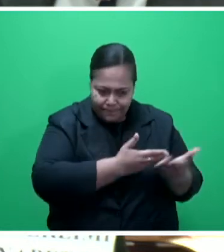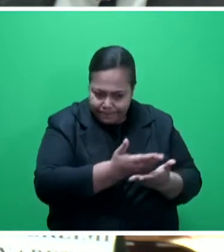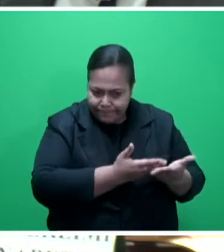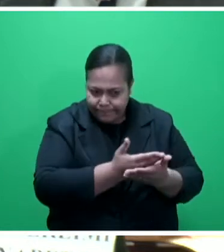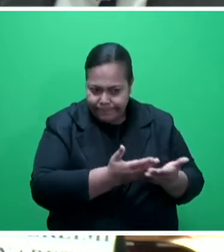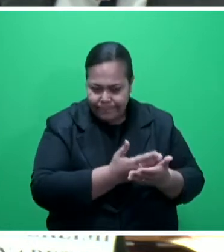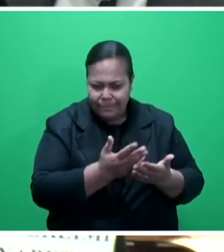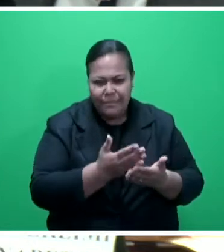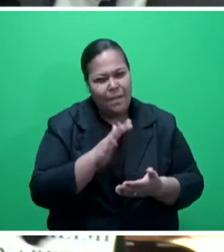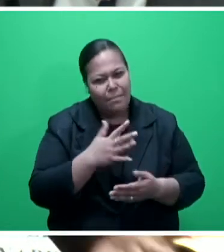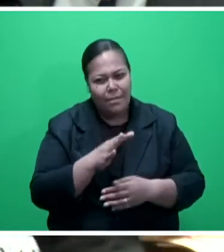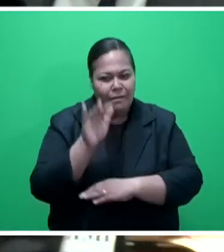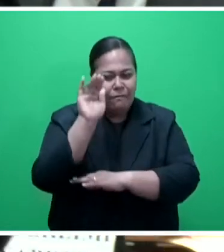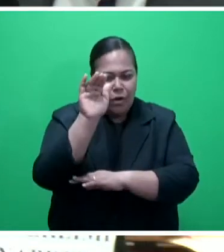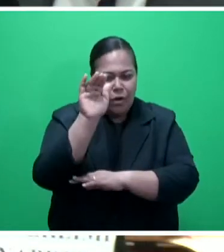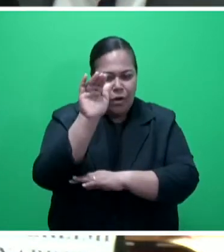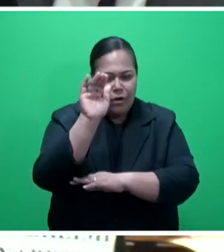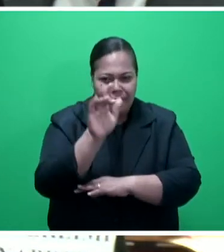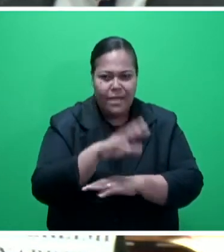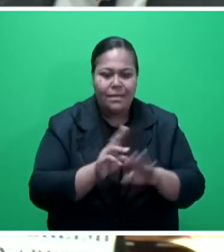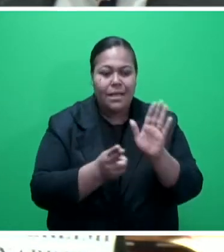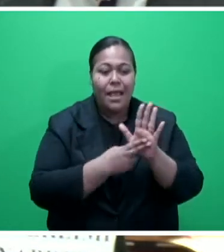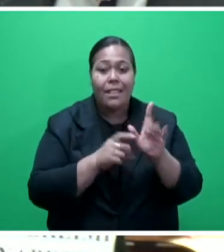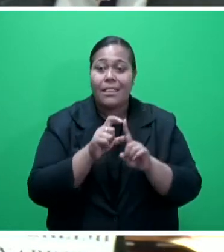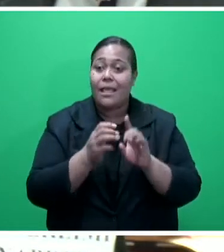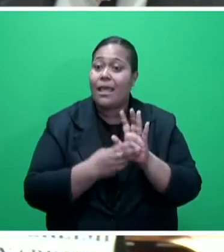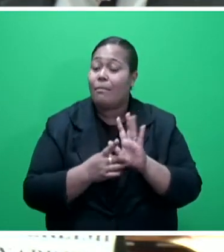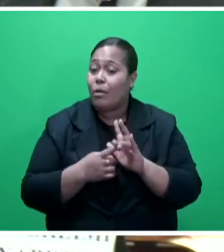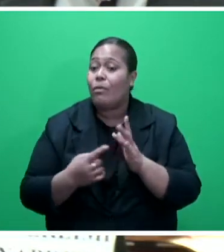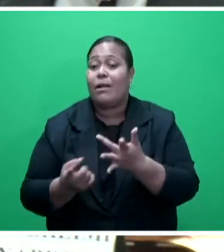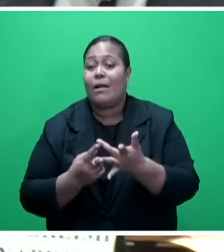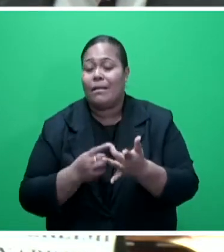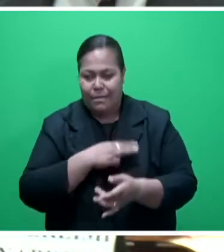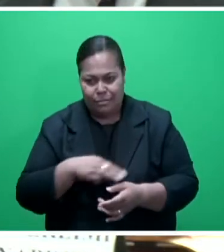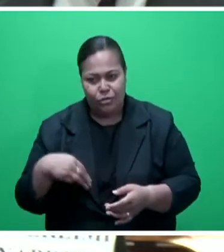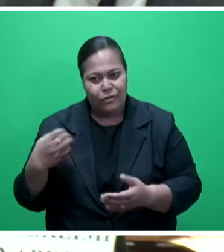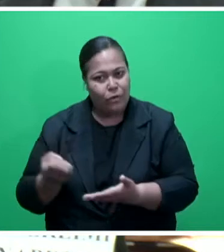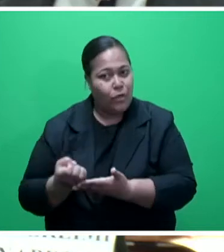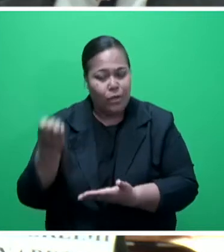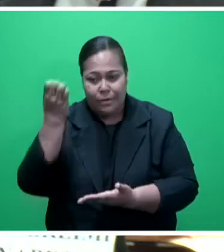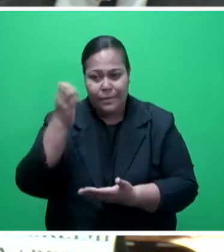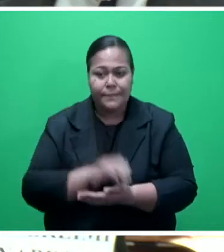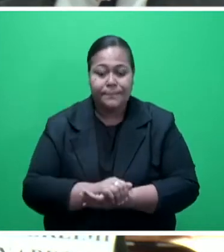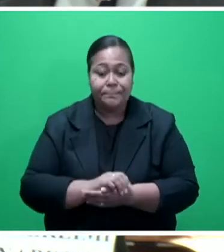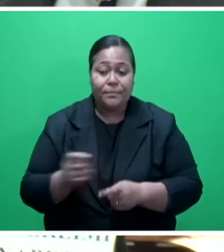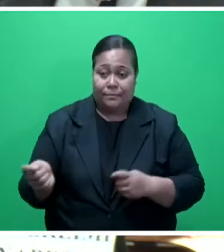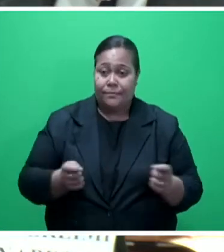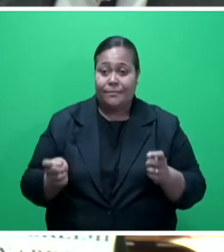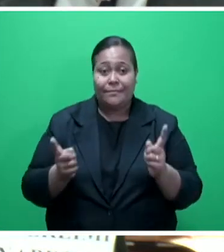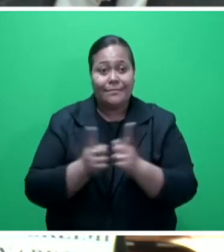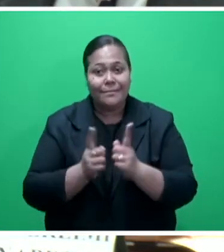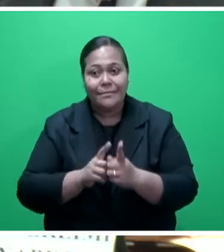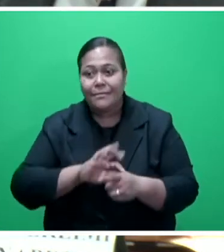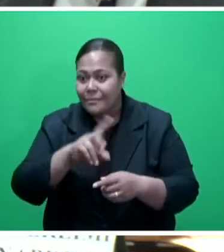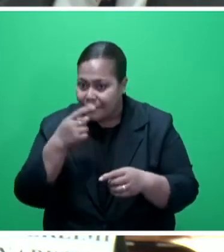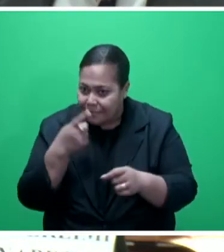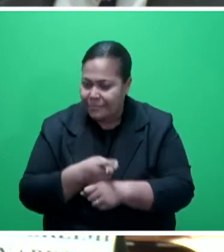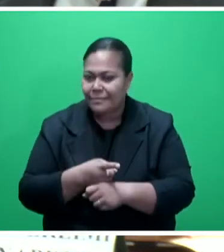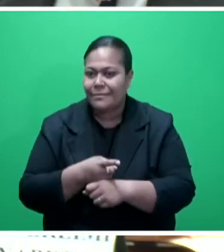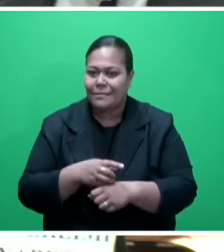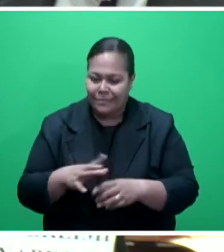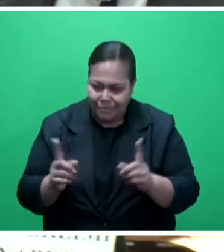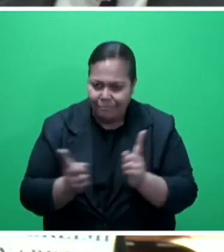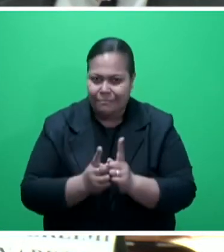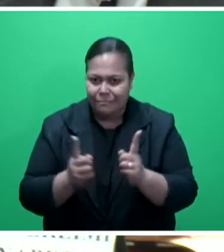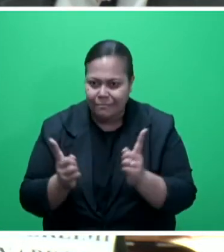particularly Foreign Affairs, NDMO, and of course the Ministry for Economy. These coordination meetings were held weekly at the Ministry of Foreign